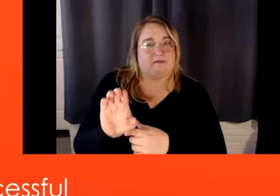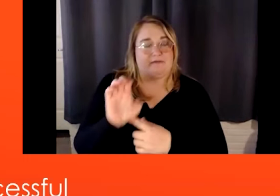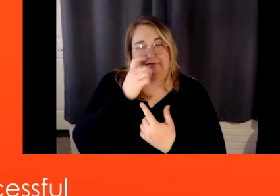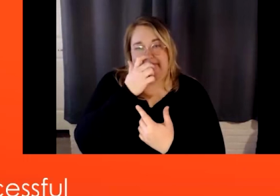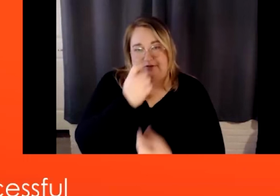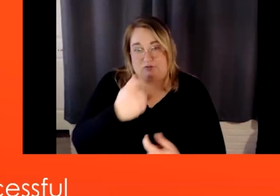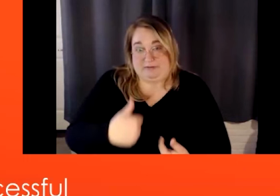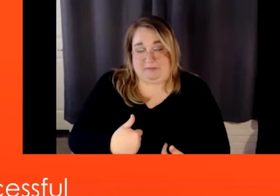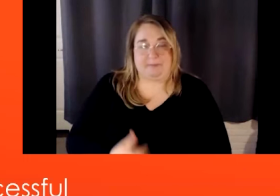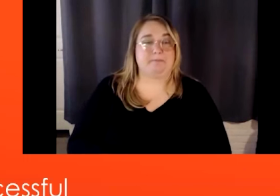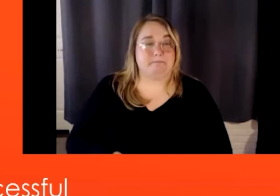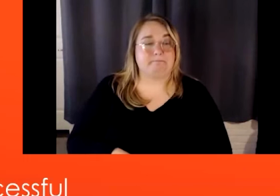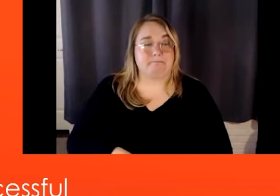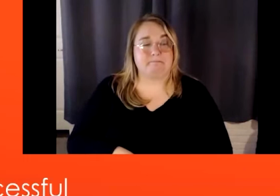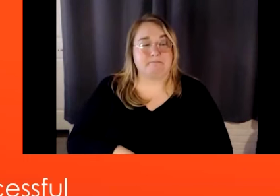my